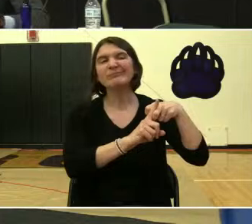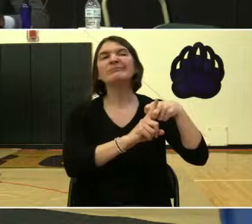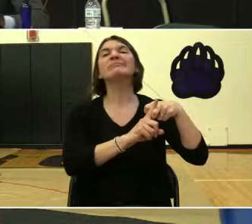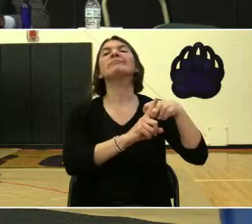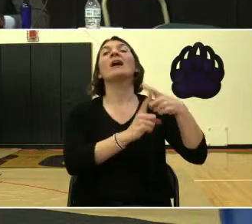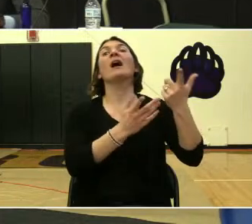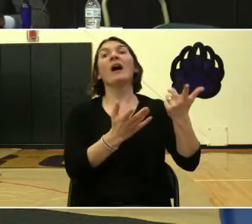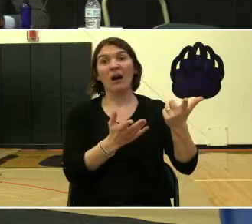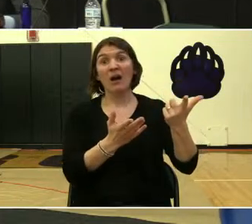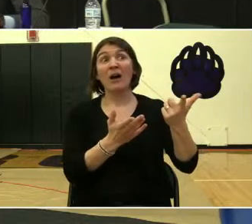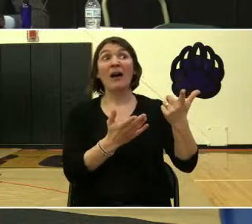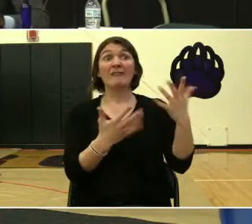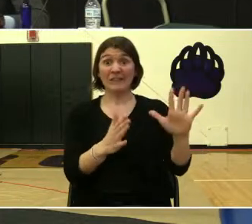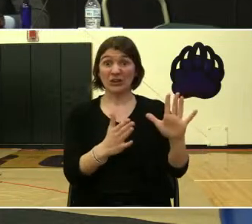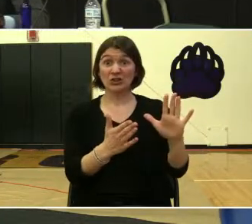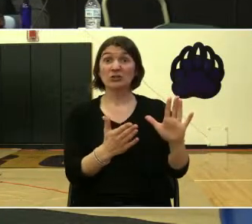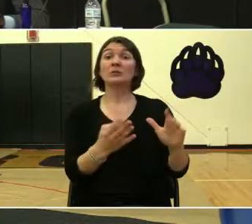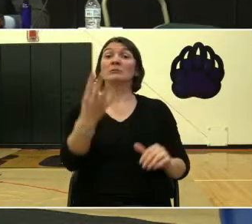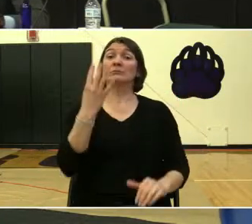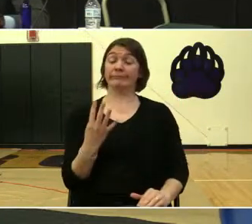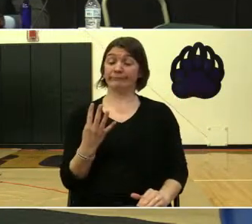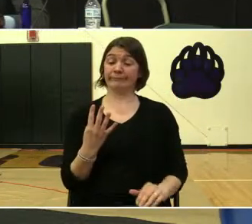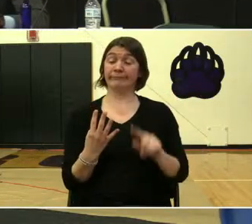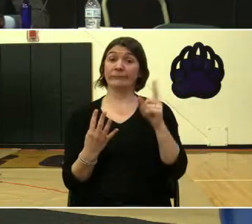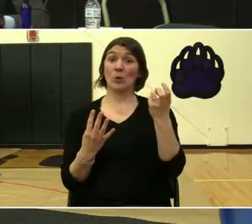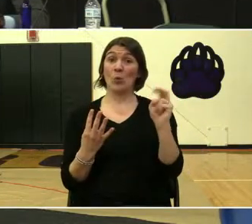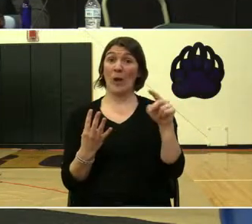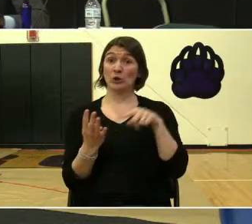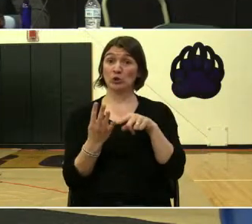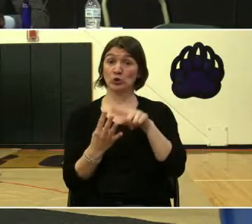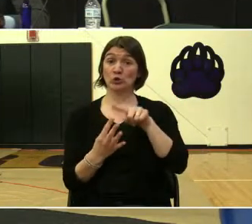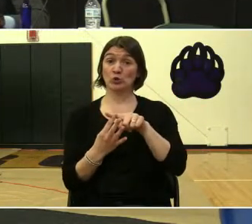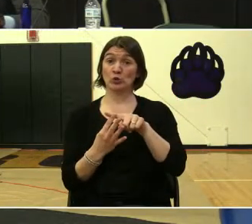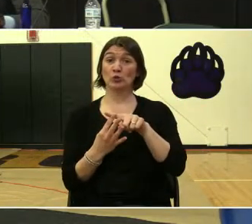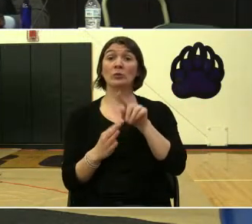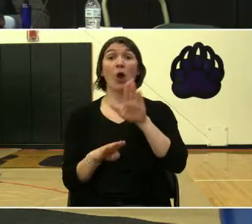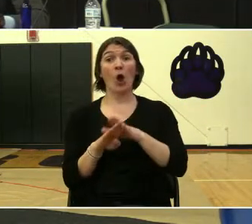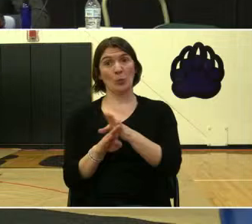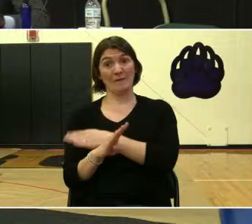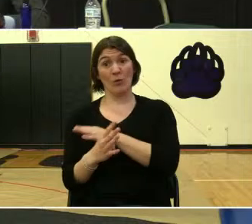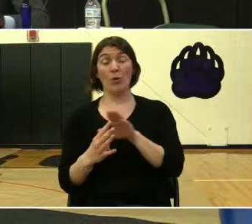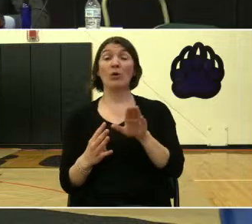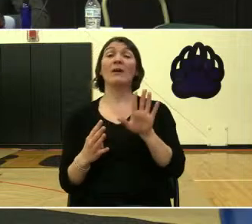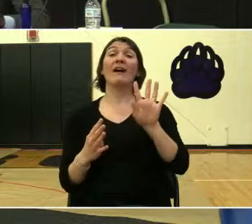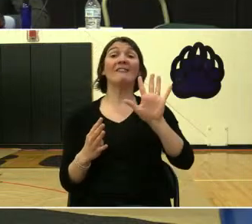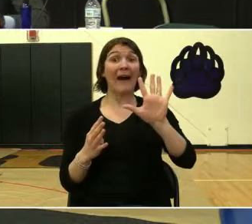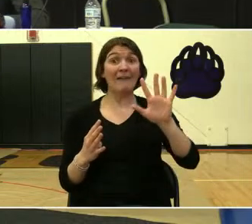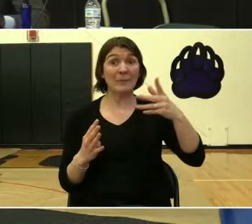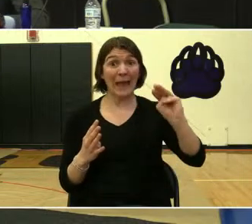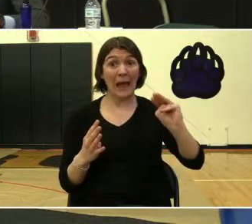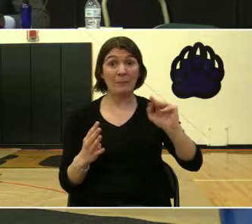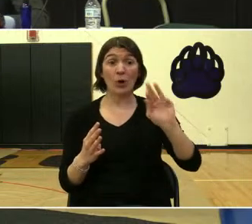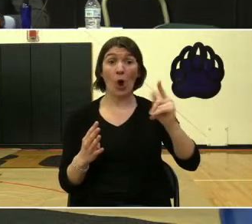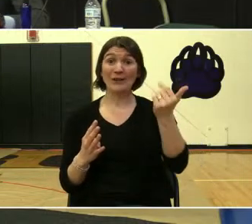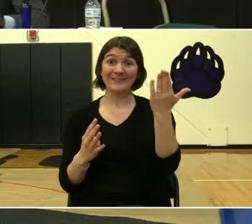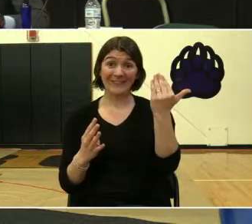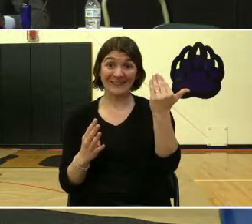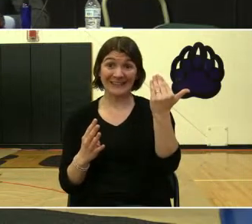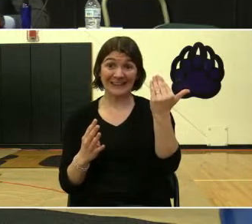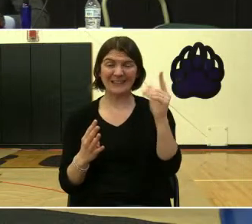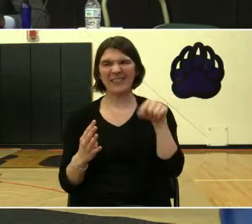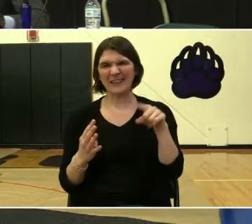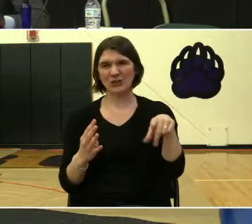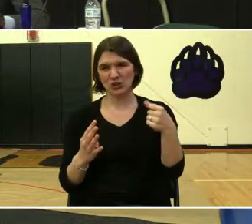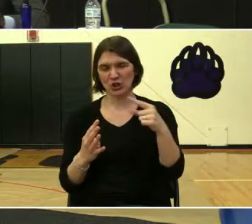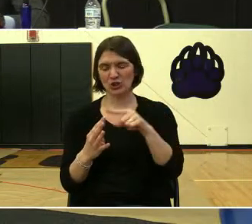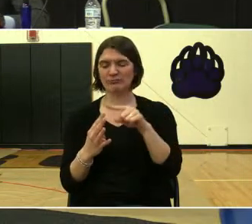installments shall be received by the town Treasurer's Office on or before 5:00 p.m. August 15th